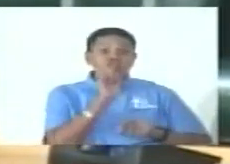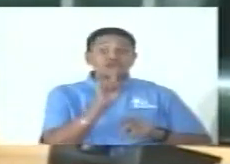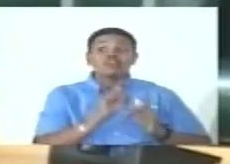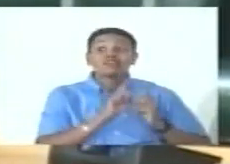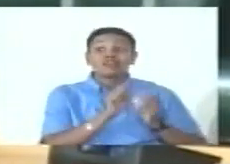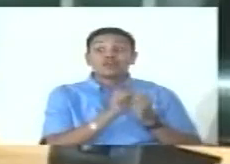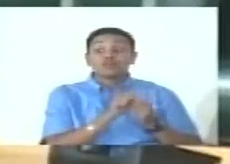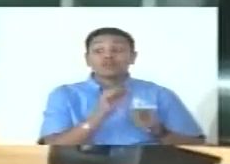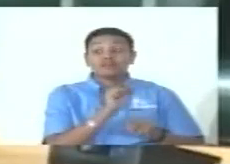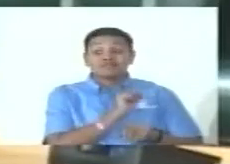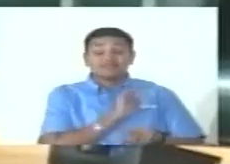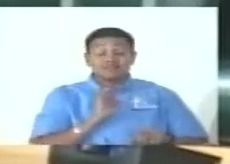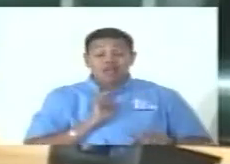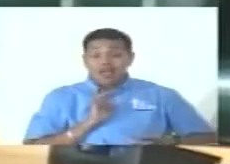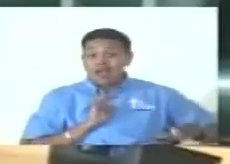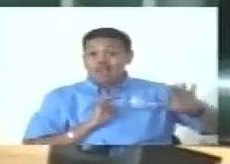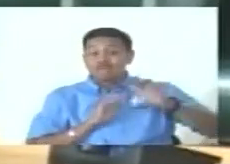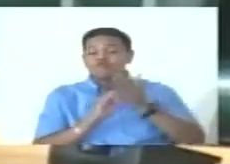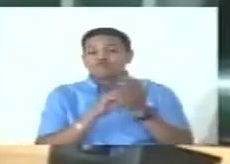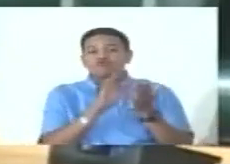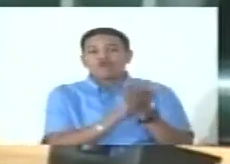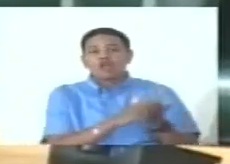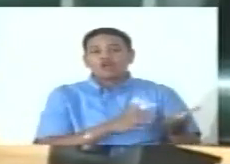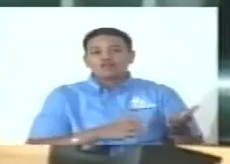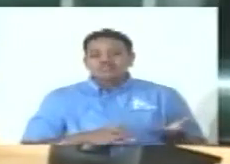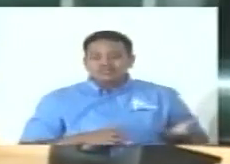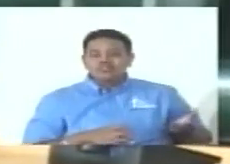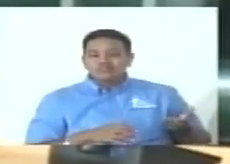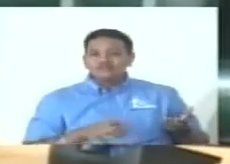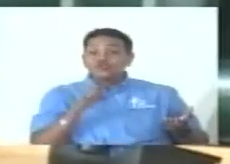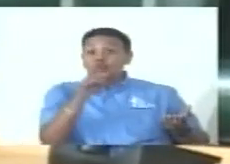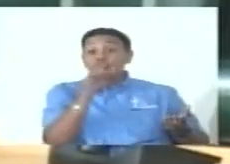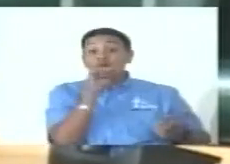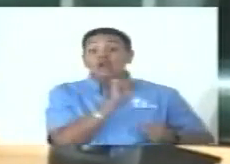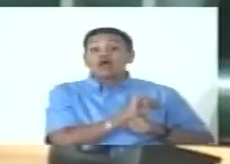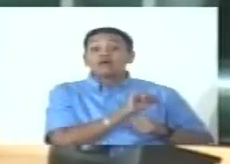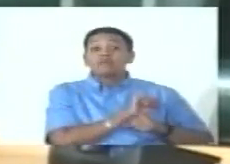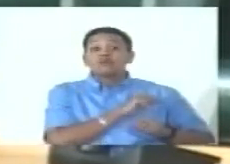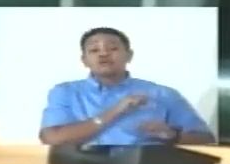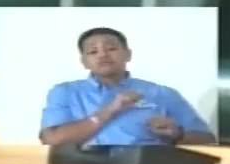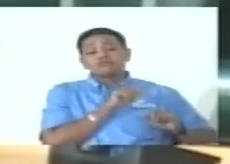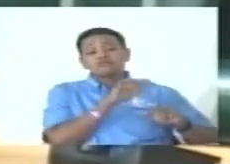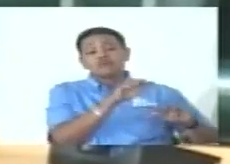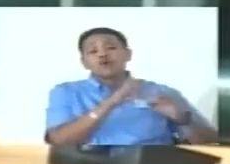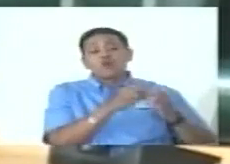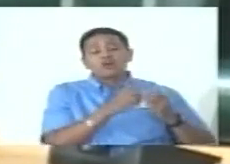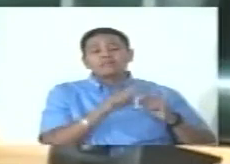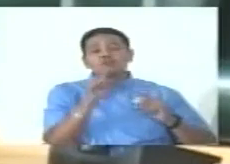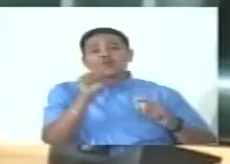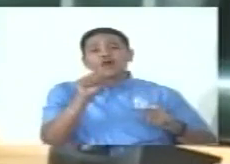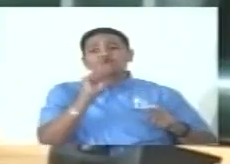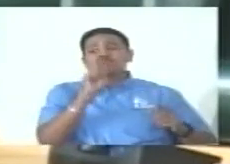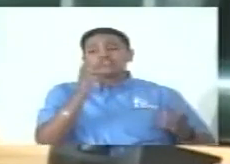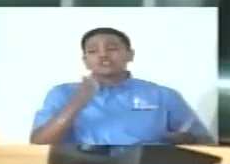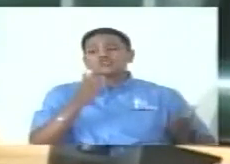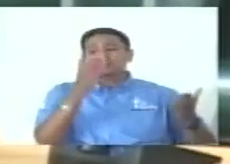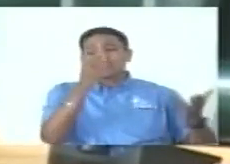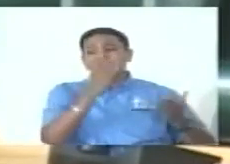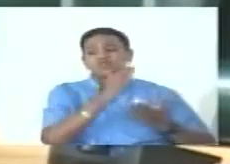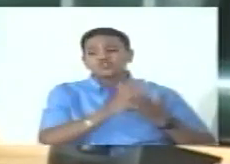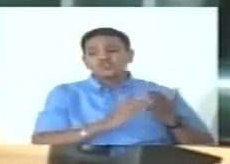employees' records. So you are employed, you're part of an organization, but you have to submit